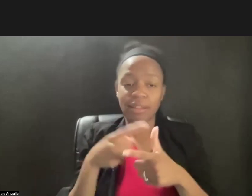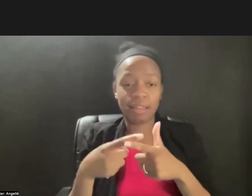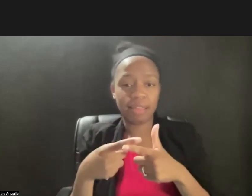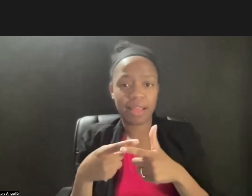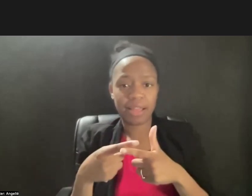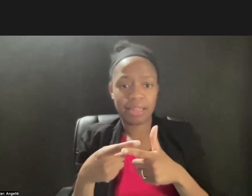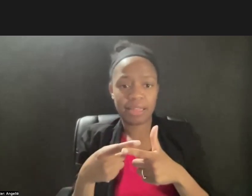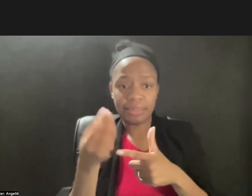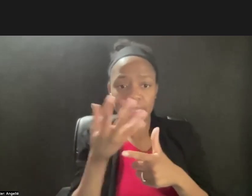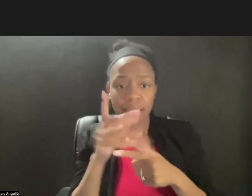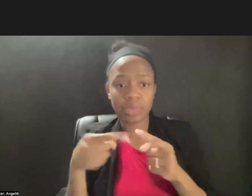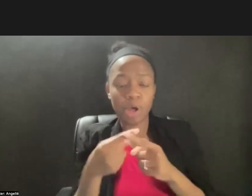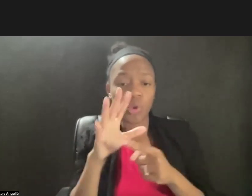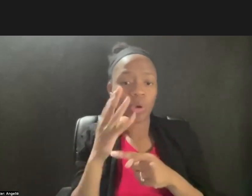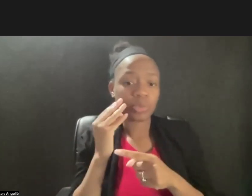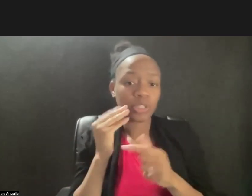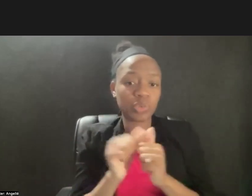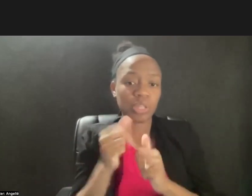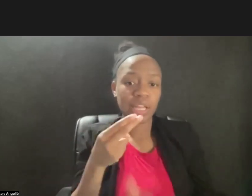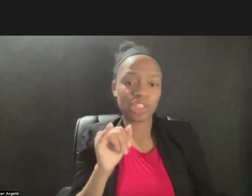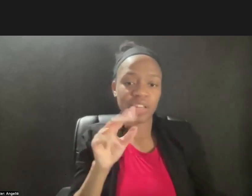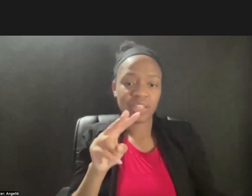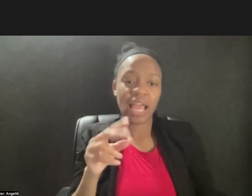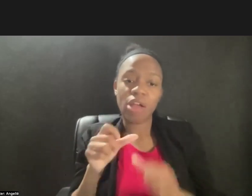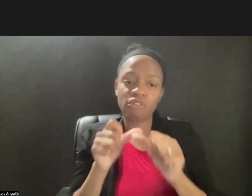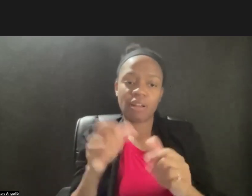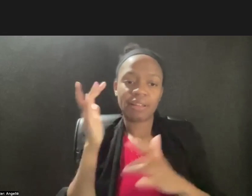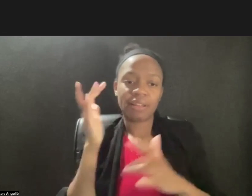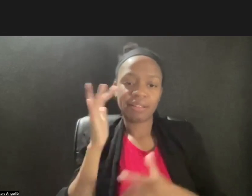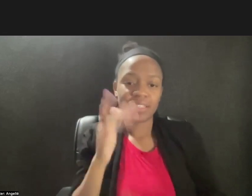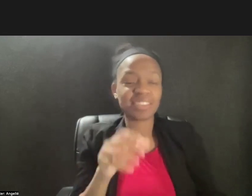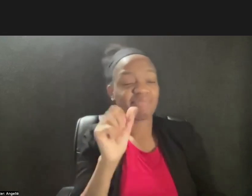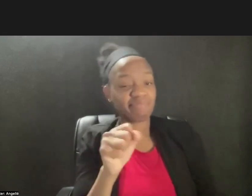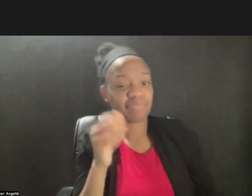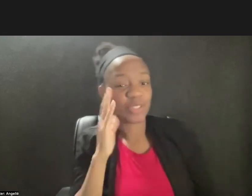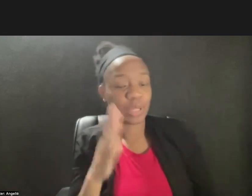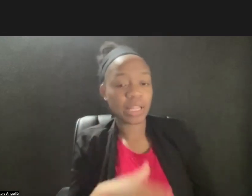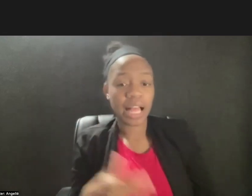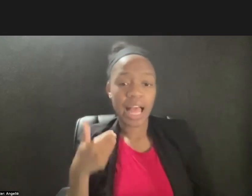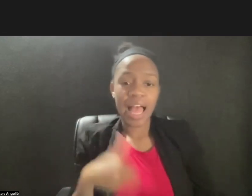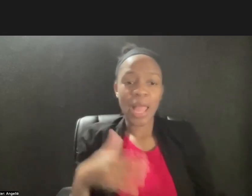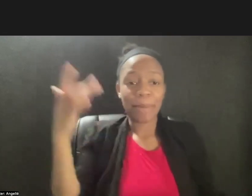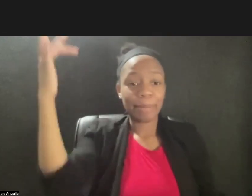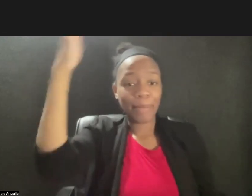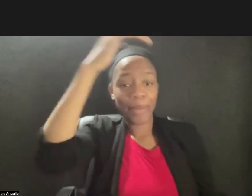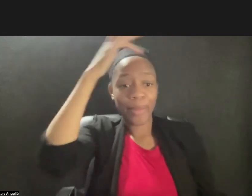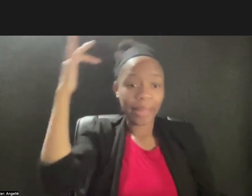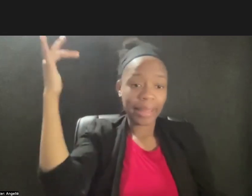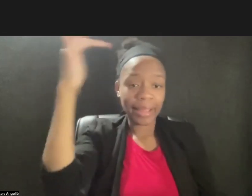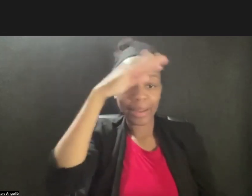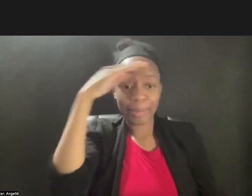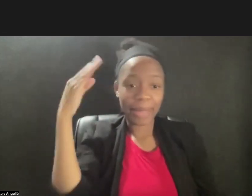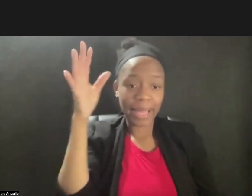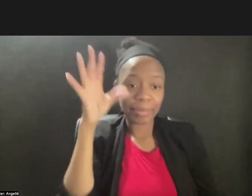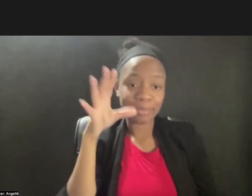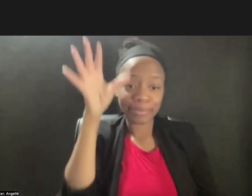your experience with HIV and chronic illness. Yes, I will. I am a bald-headed Black man who